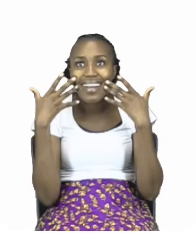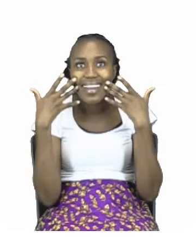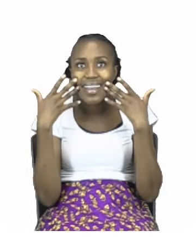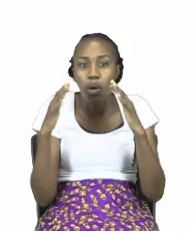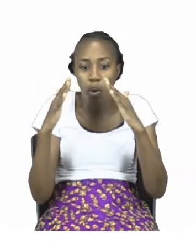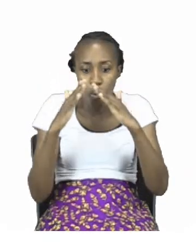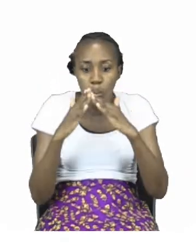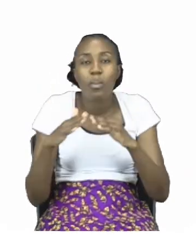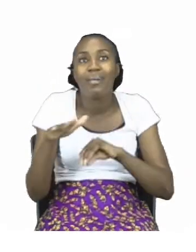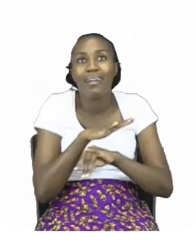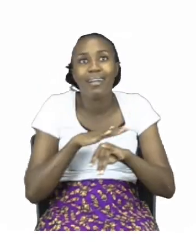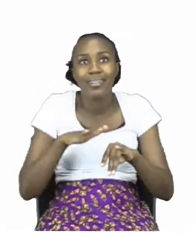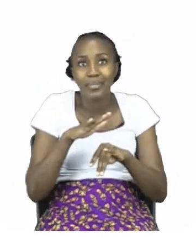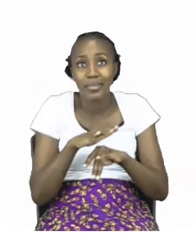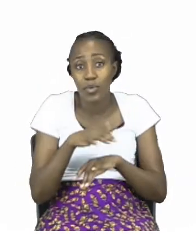pet,